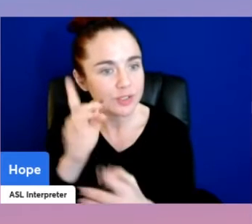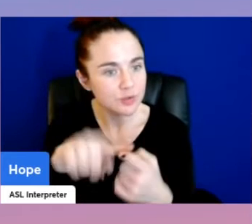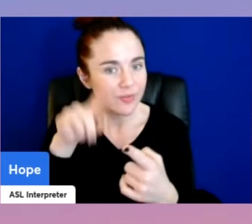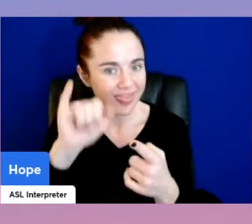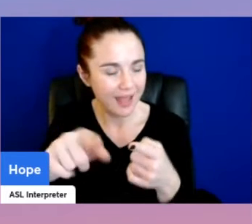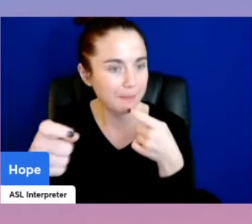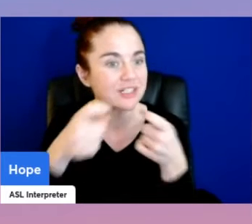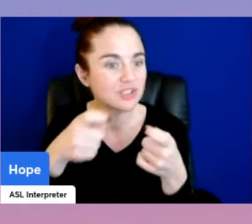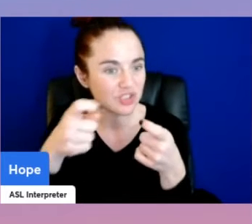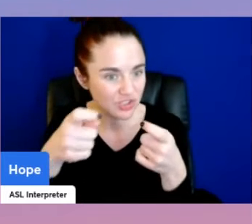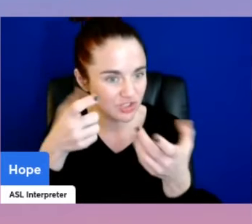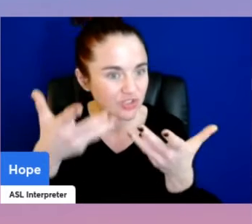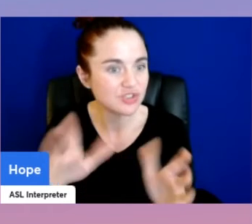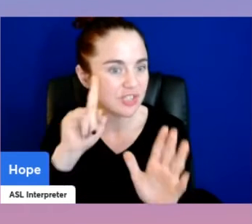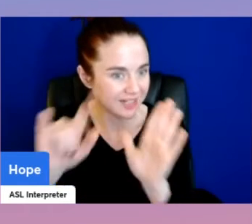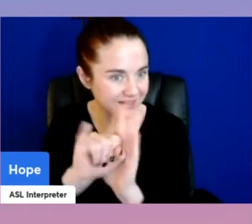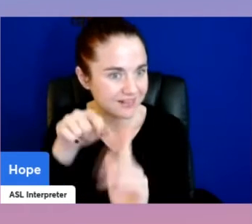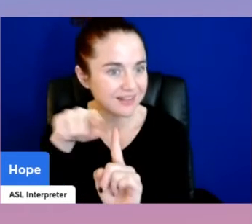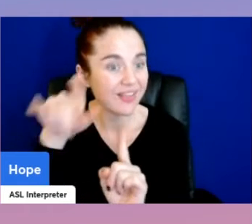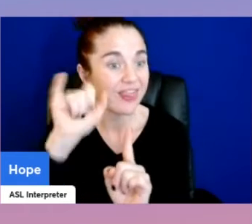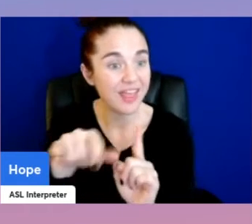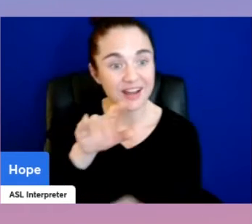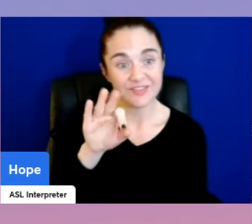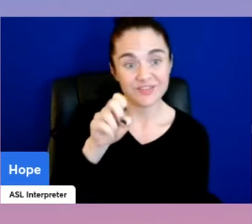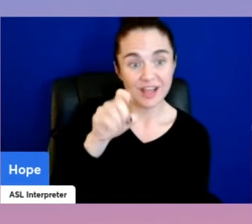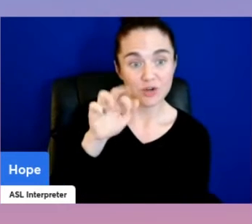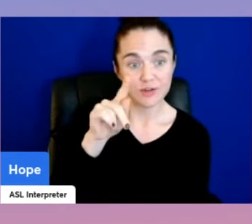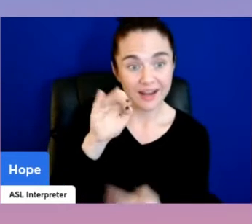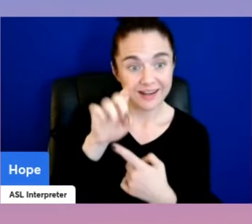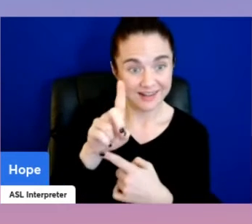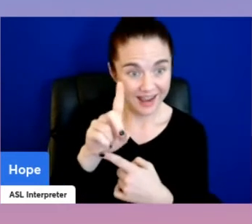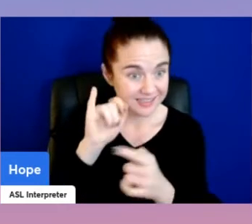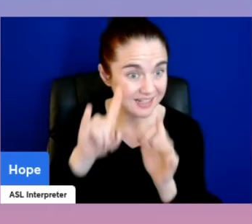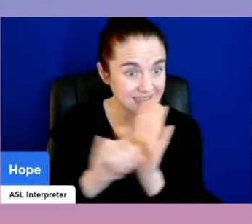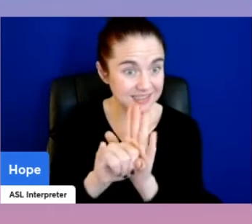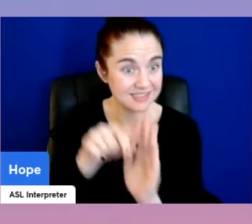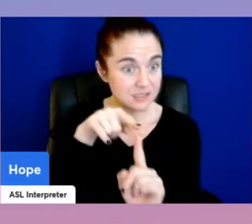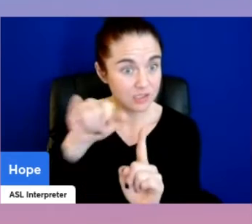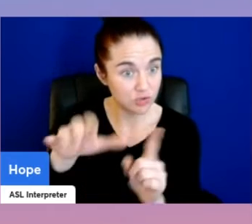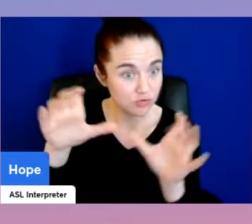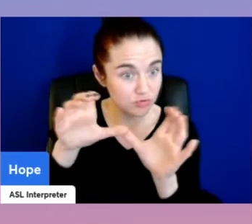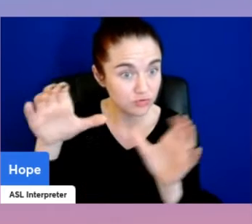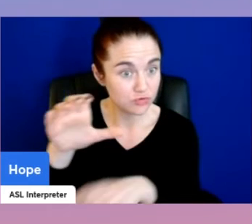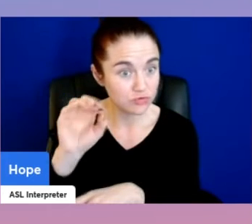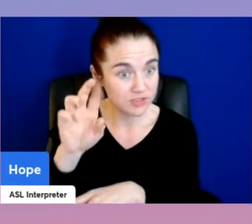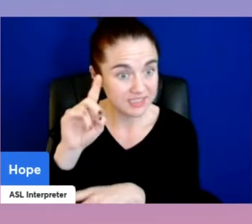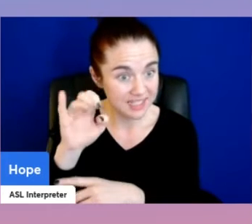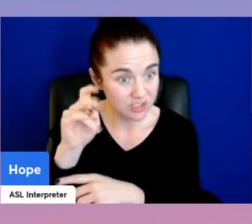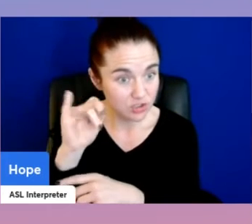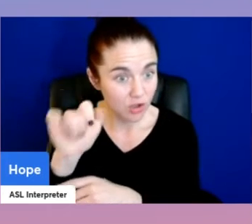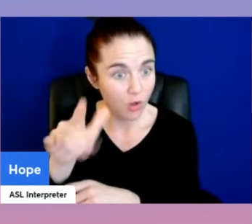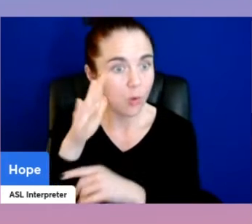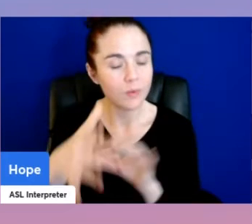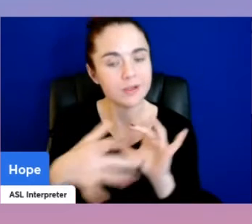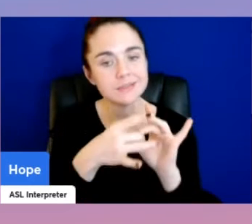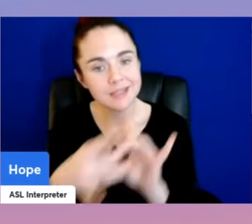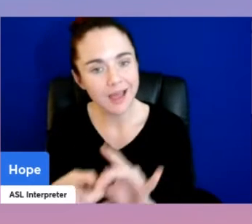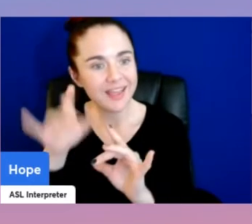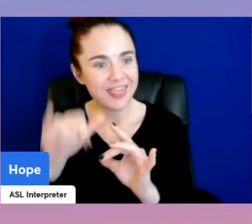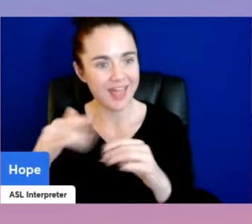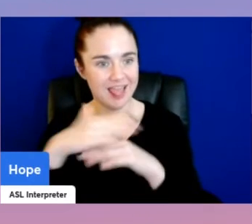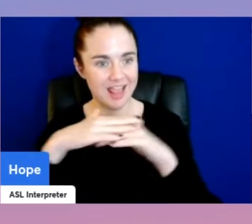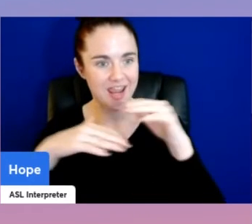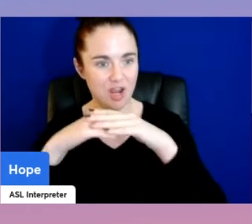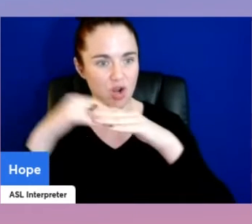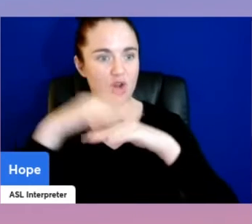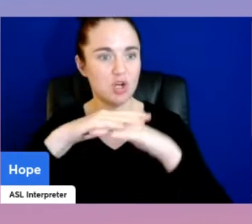managed identity. So the federated identity credential is actually what's going to be tying the Kubernetes layer to